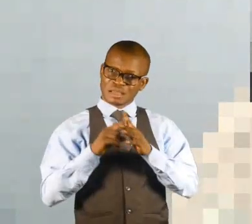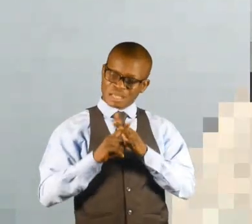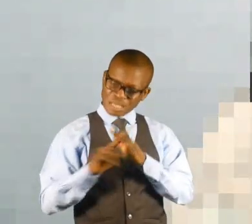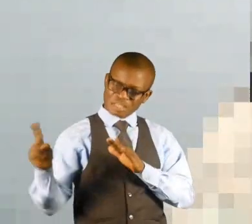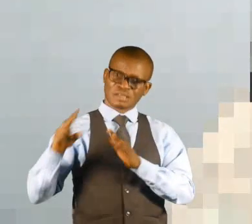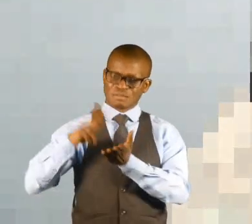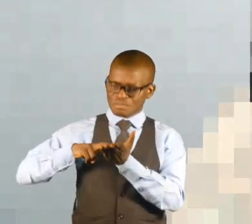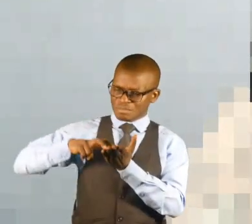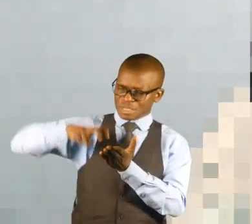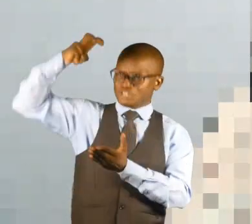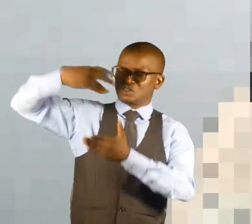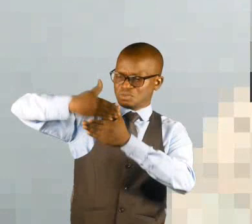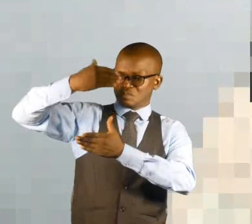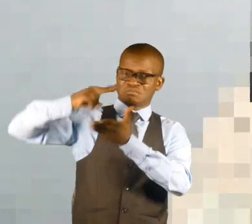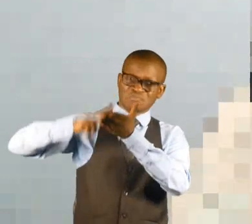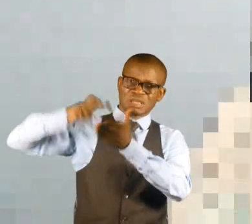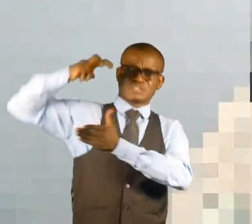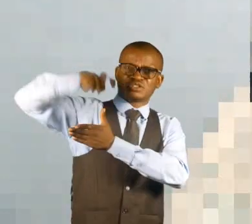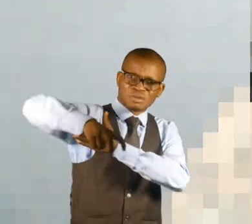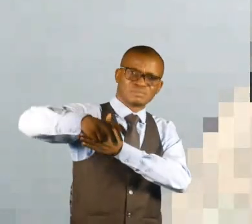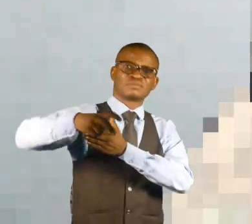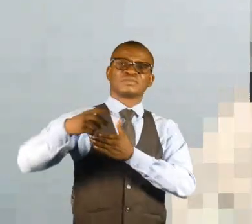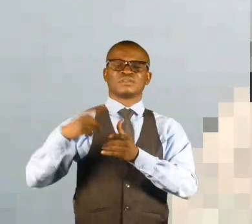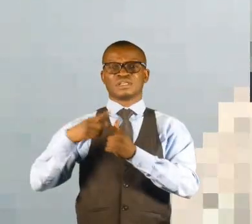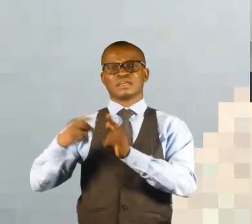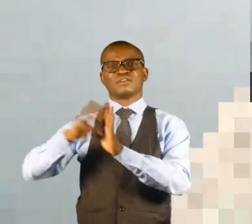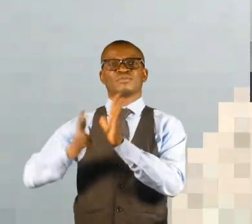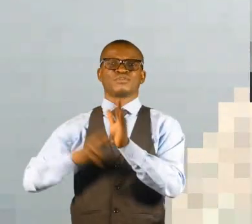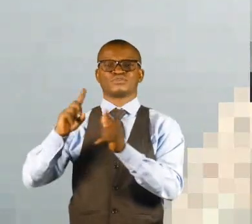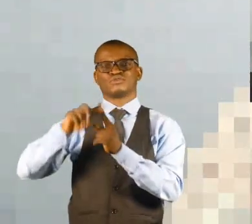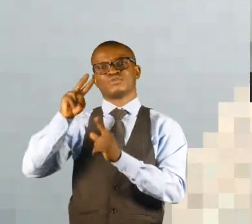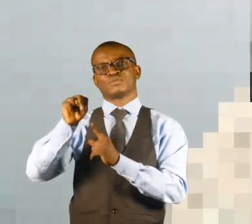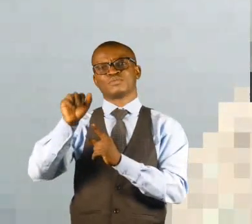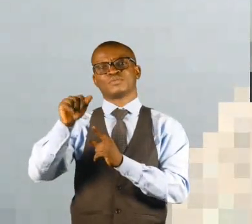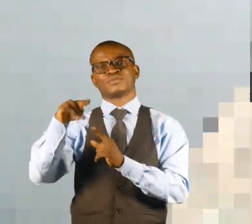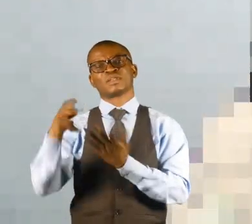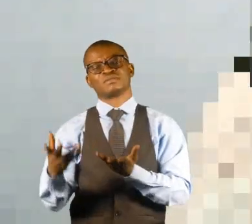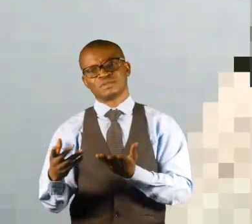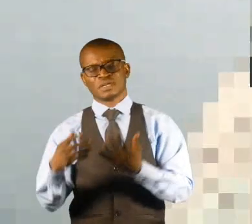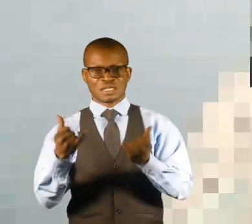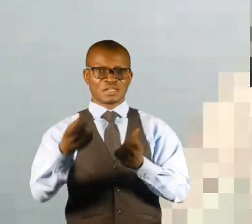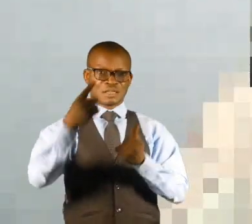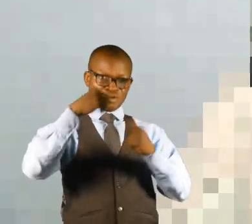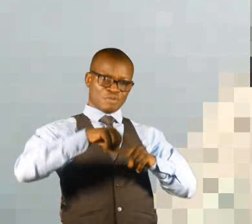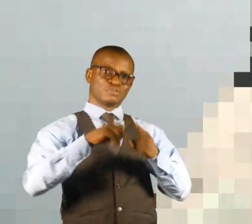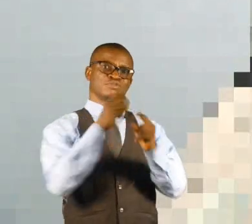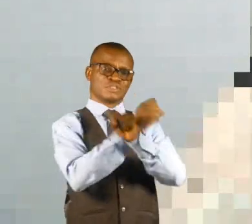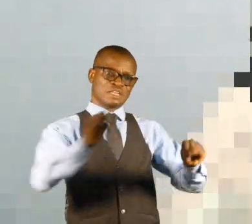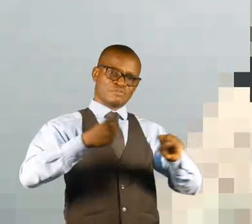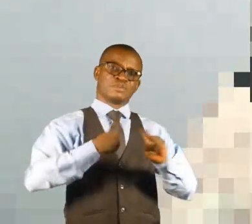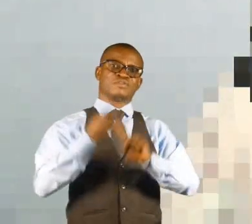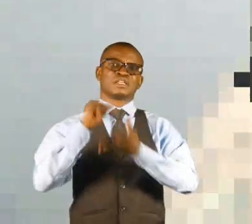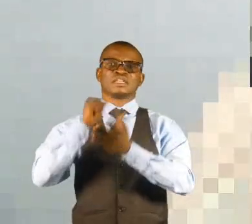run away from there. Through the fence, I run away. And I reported to NAPTIP. So